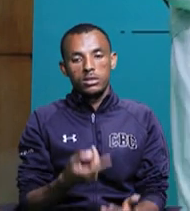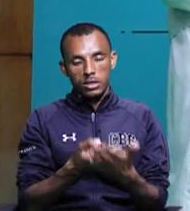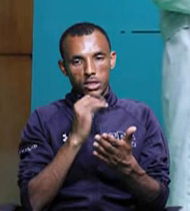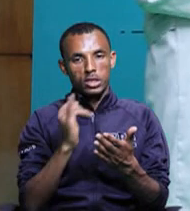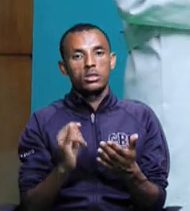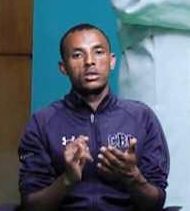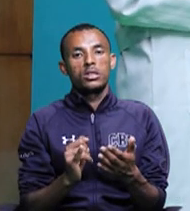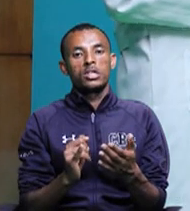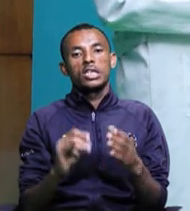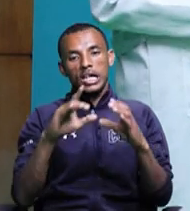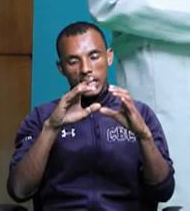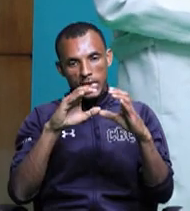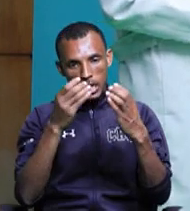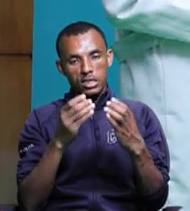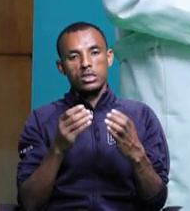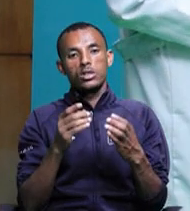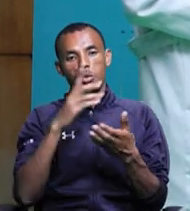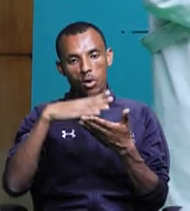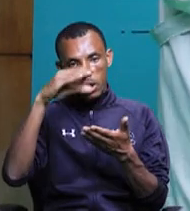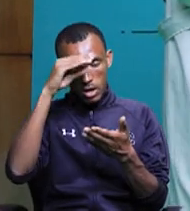This is the class what you have